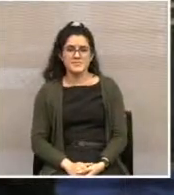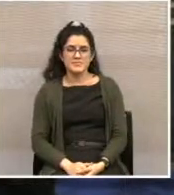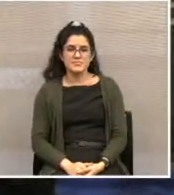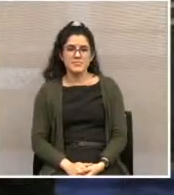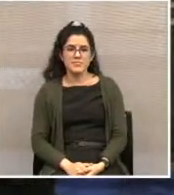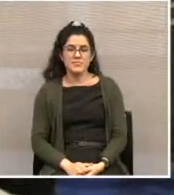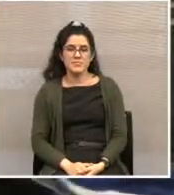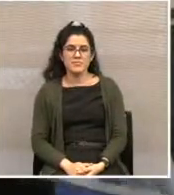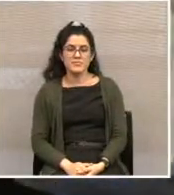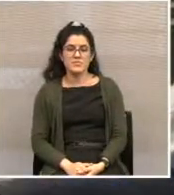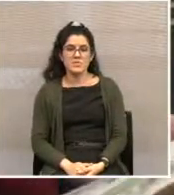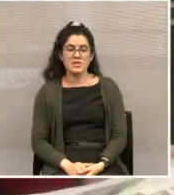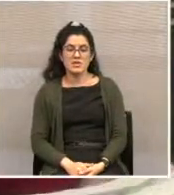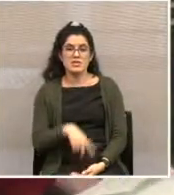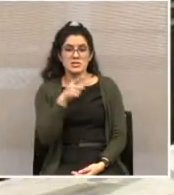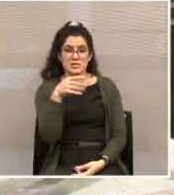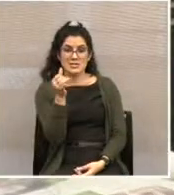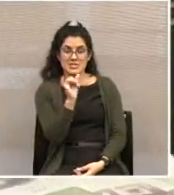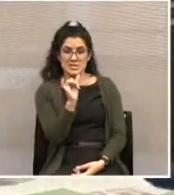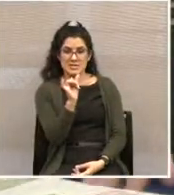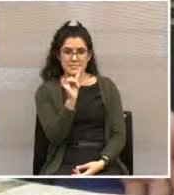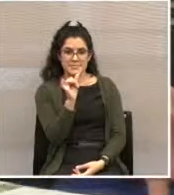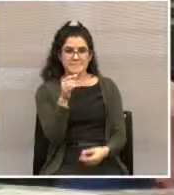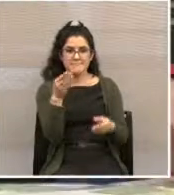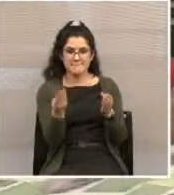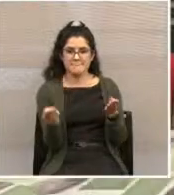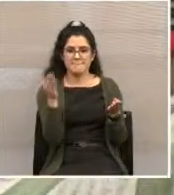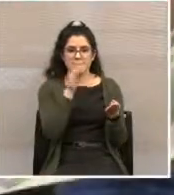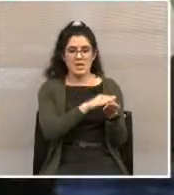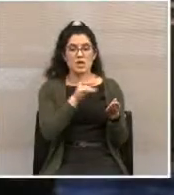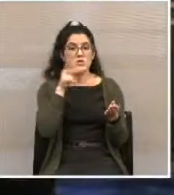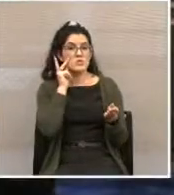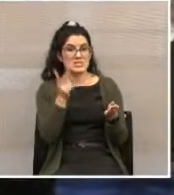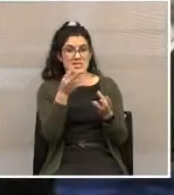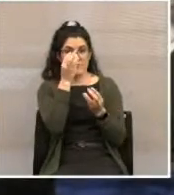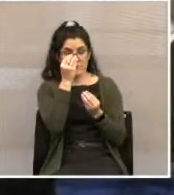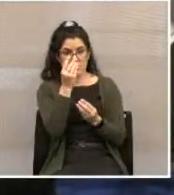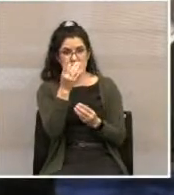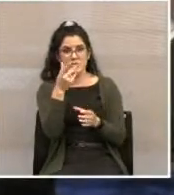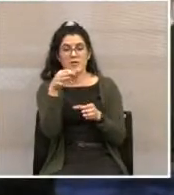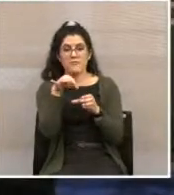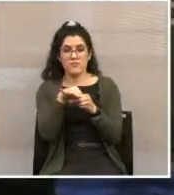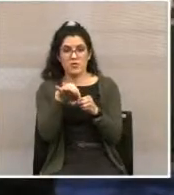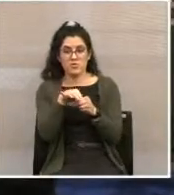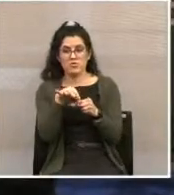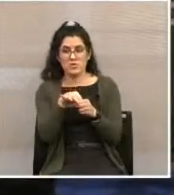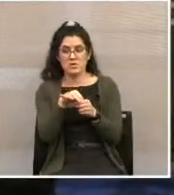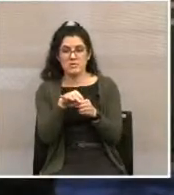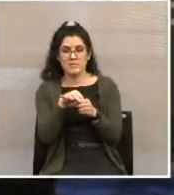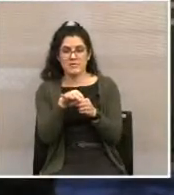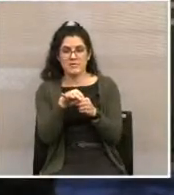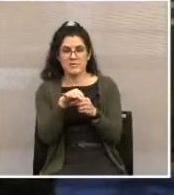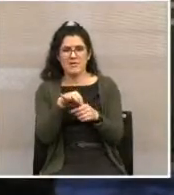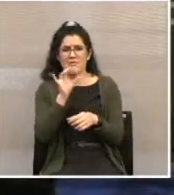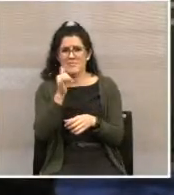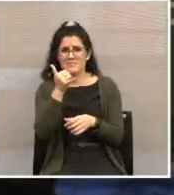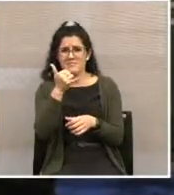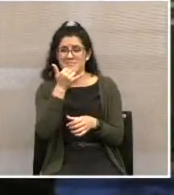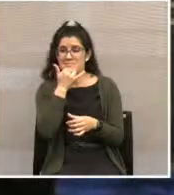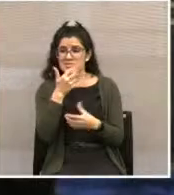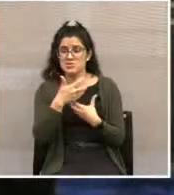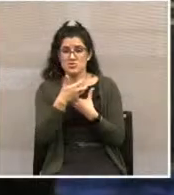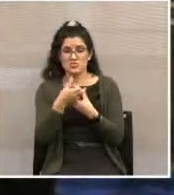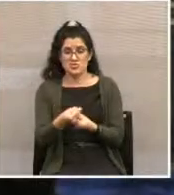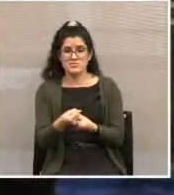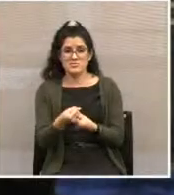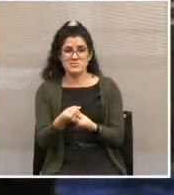On the back page of this particular insert, you will see information about voting, sowing mistrust in the